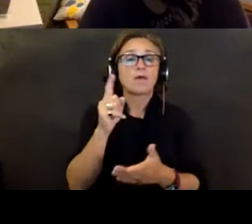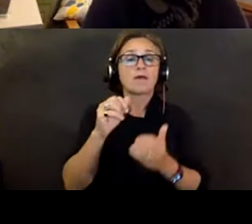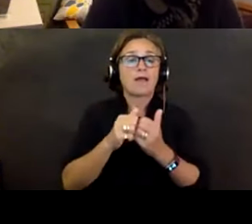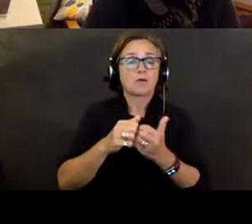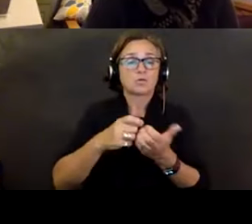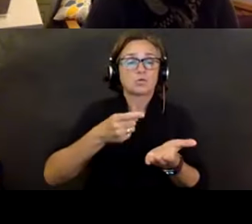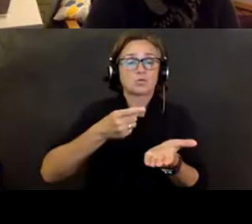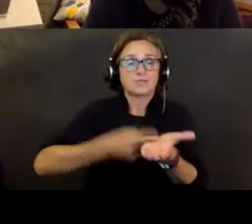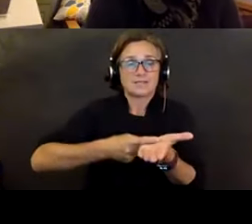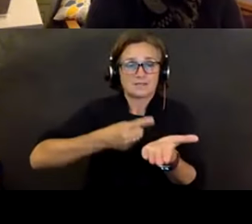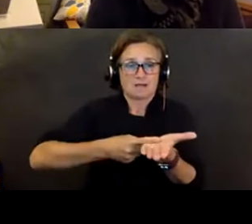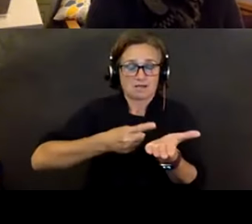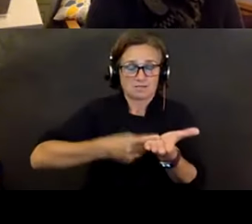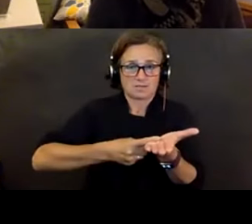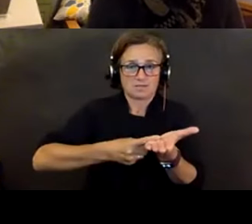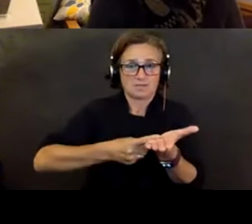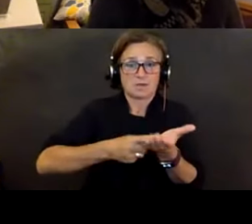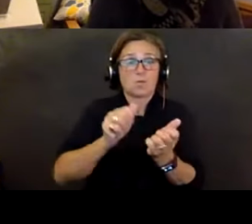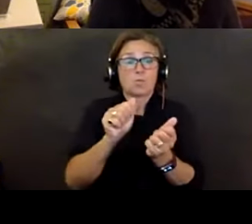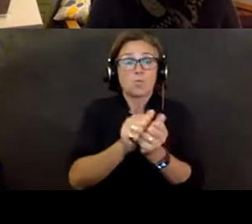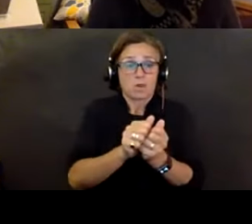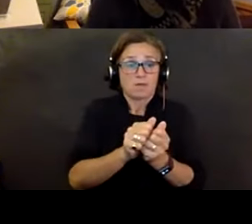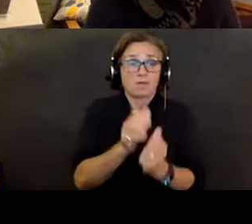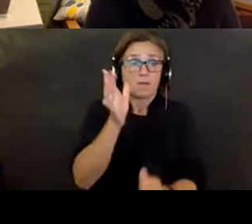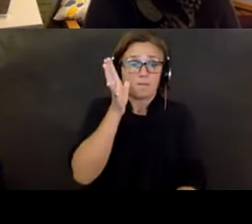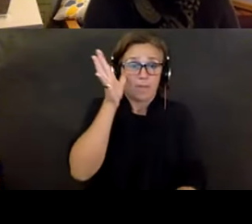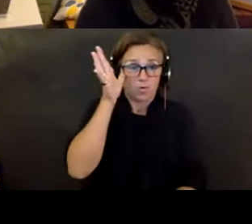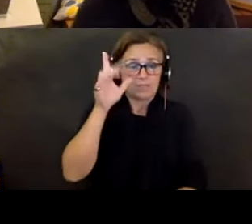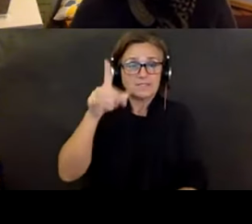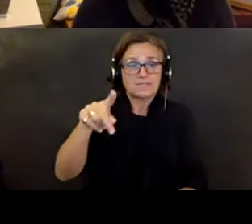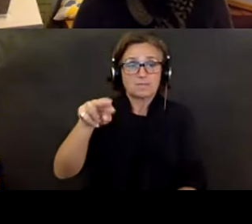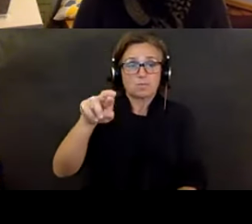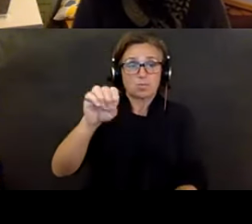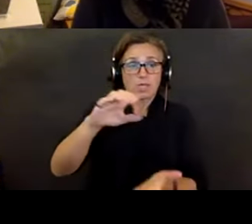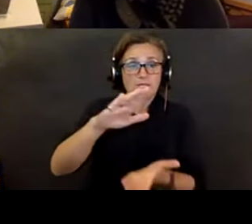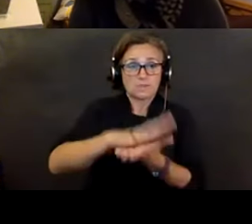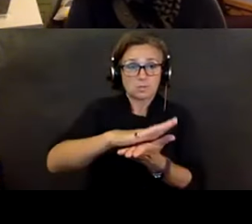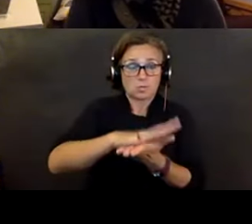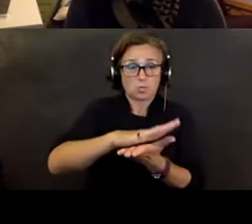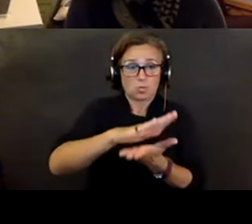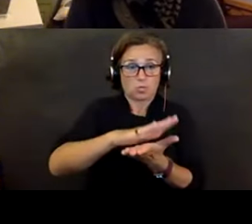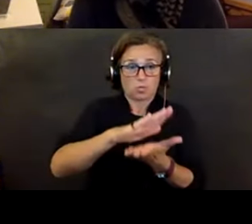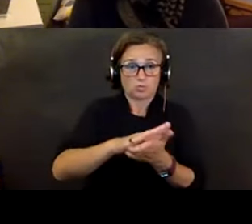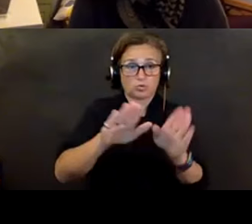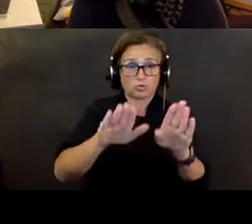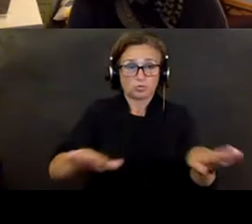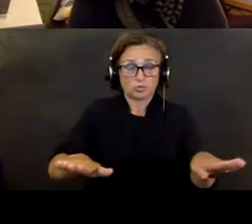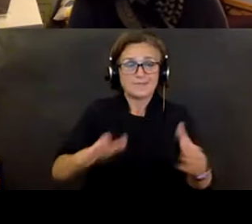age children who may not agree with bringing up the topic of racism.